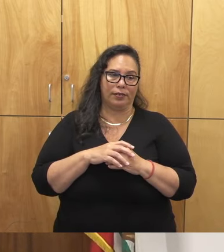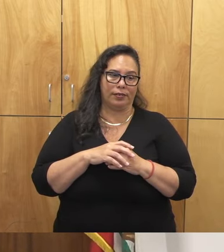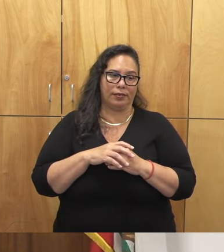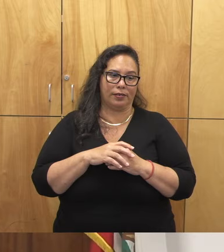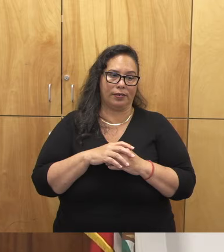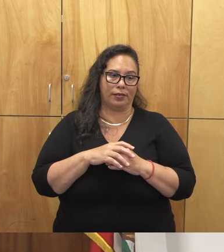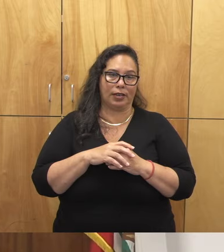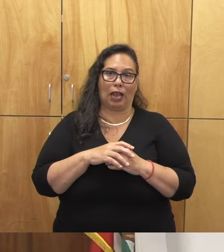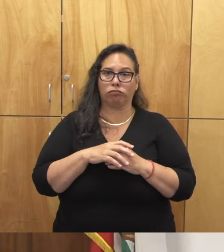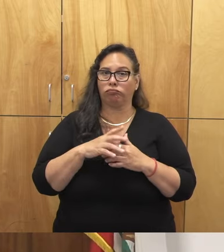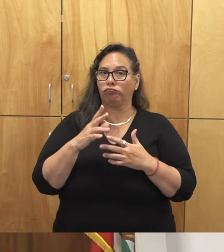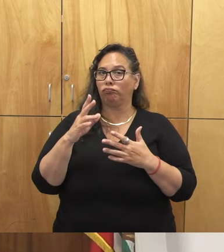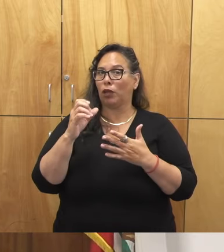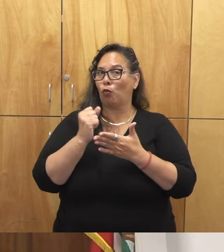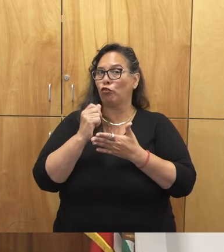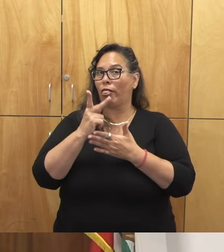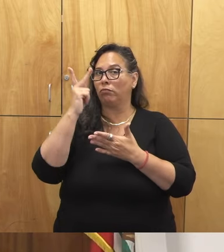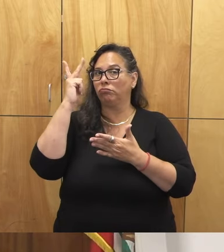Move for approval.